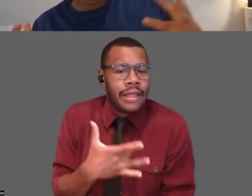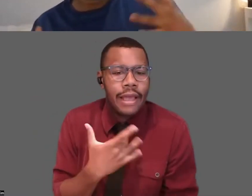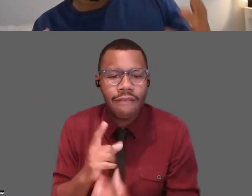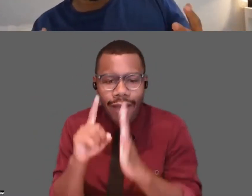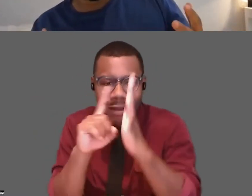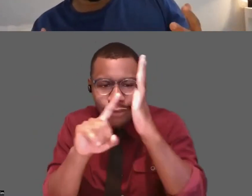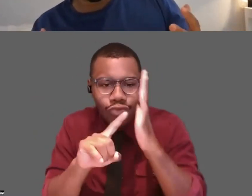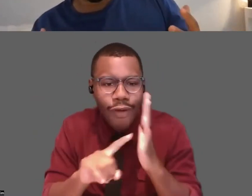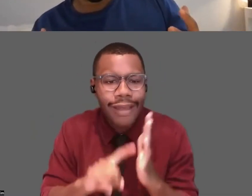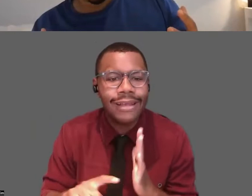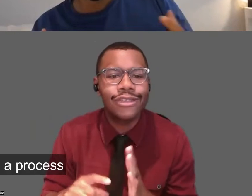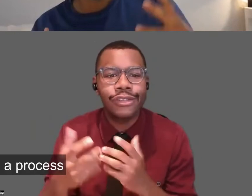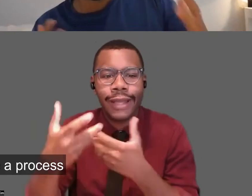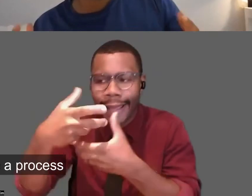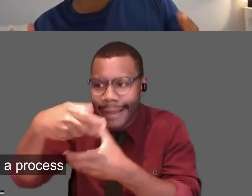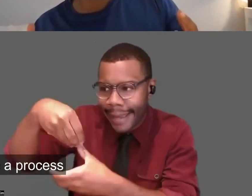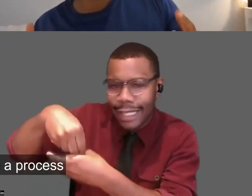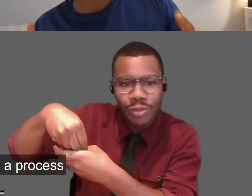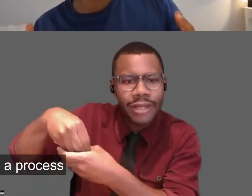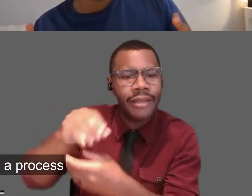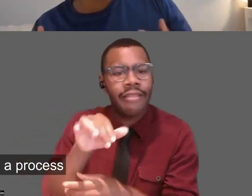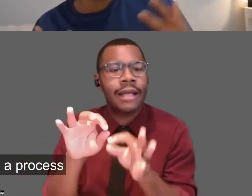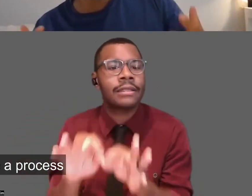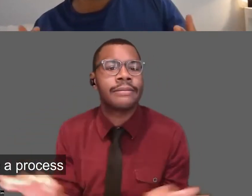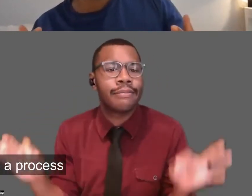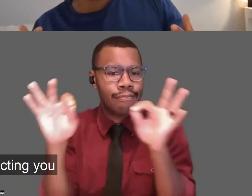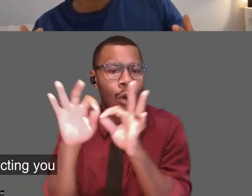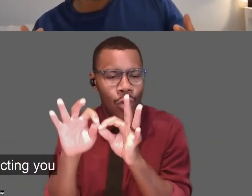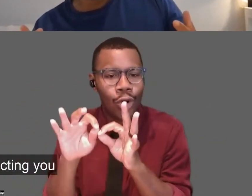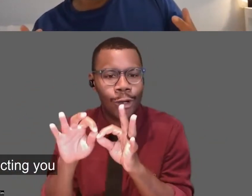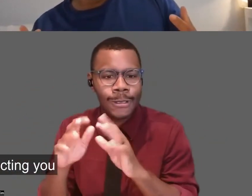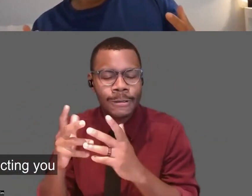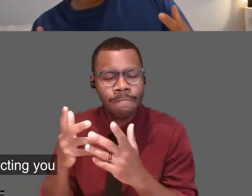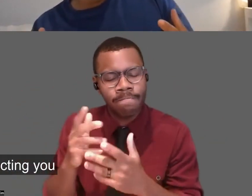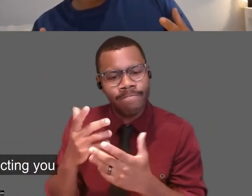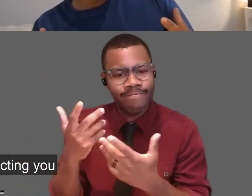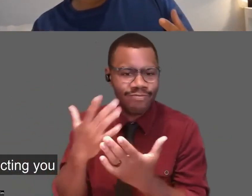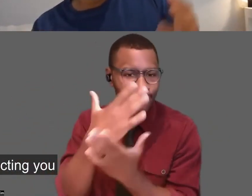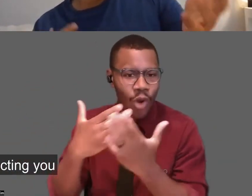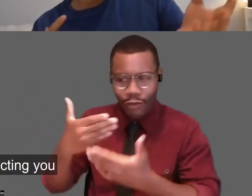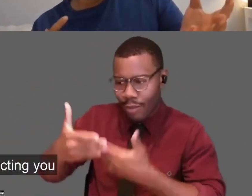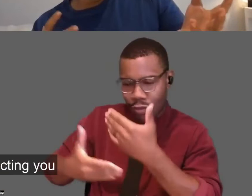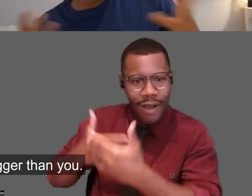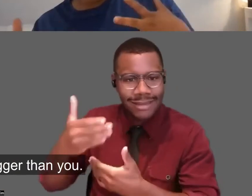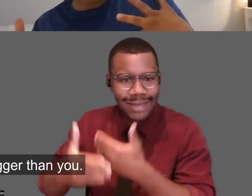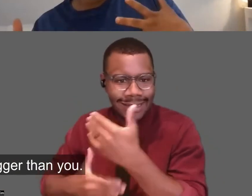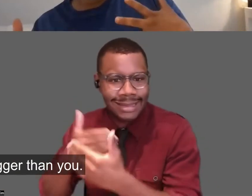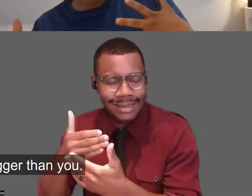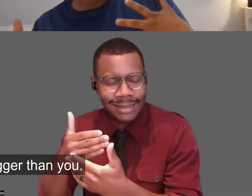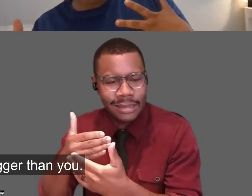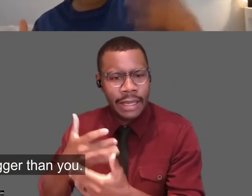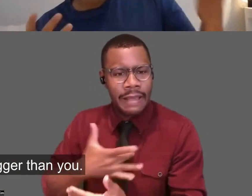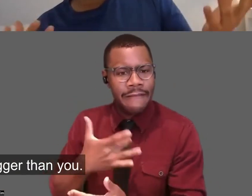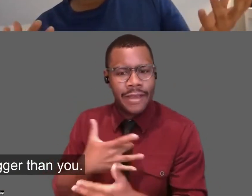very important and is a part of like a process that is also connecting you to something